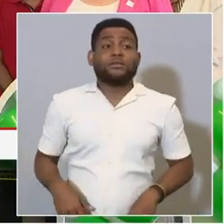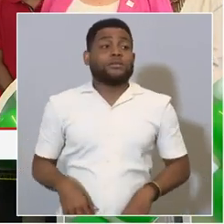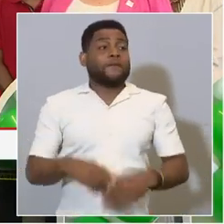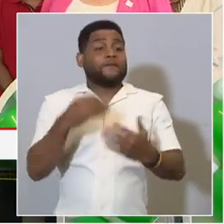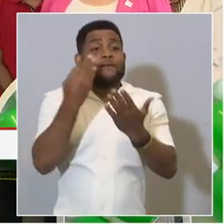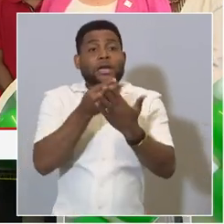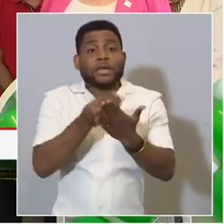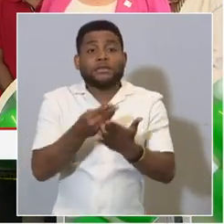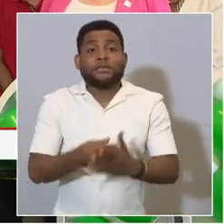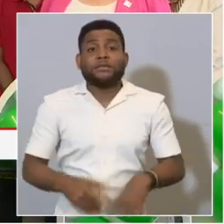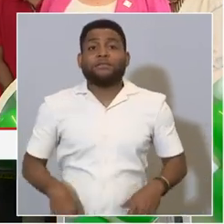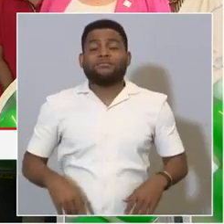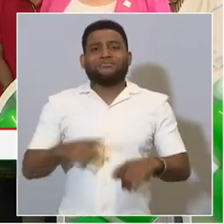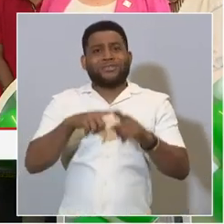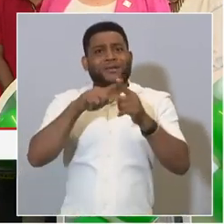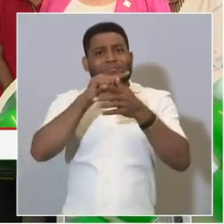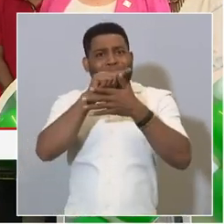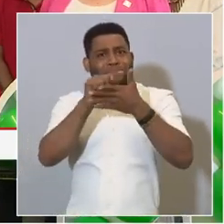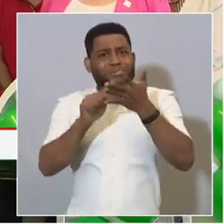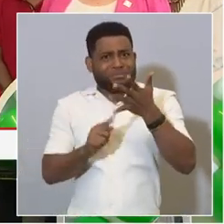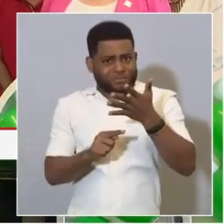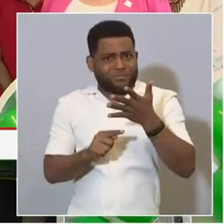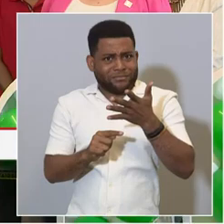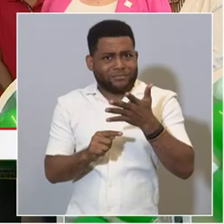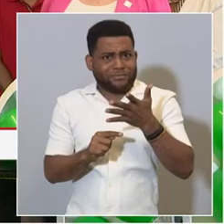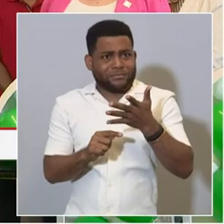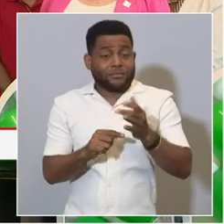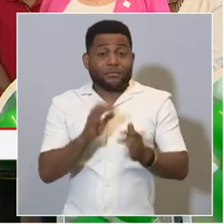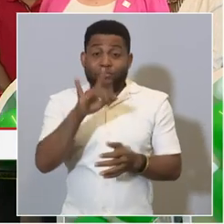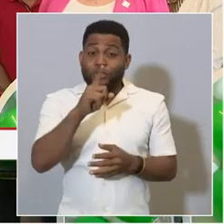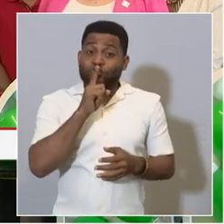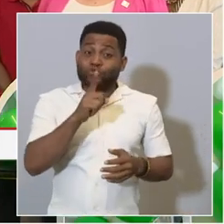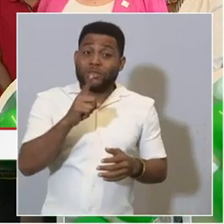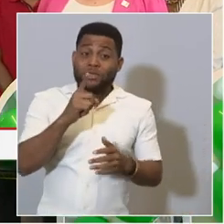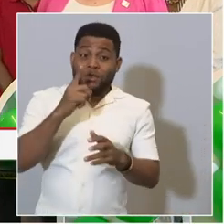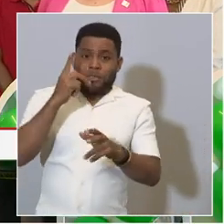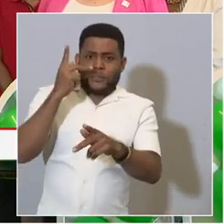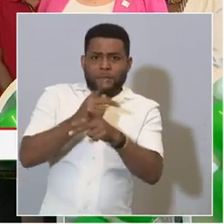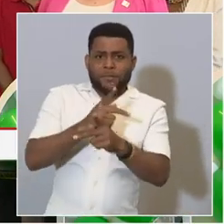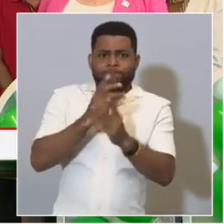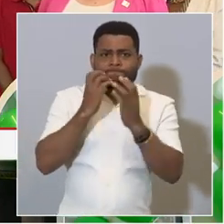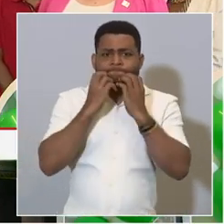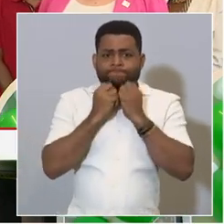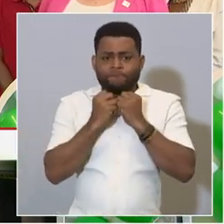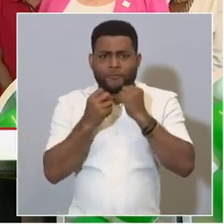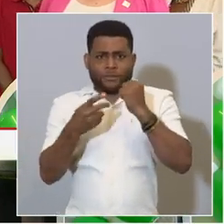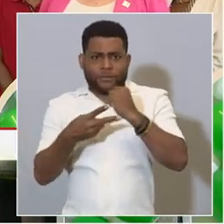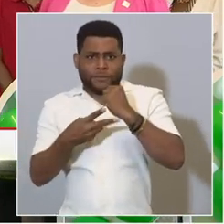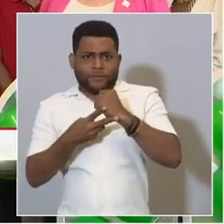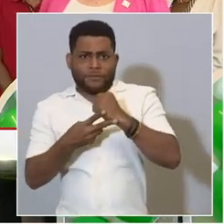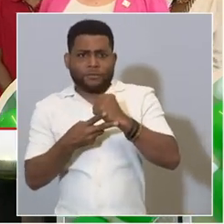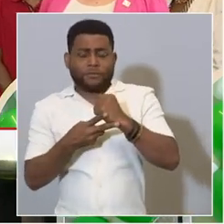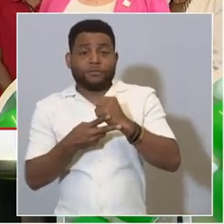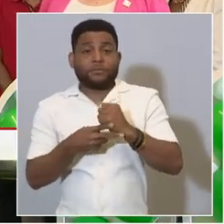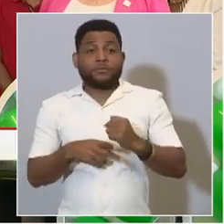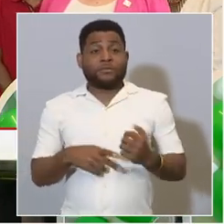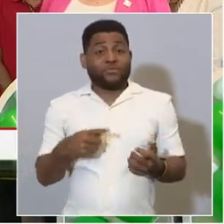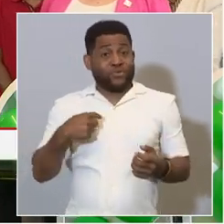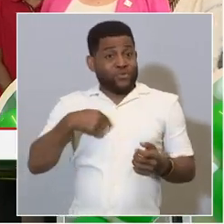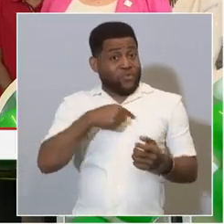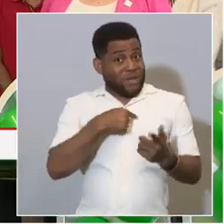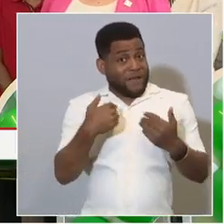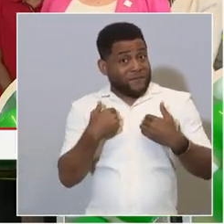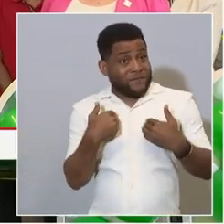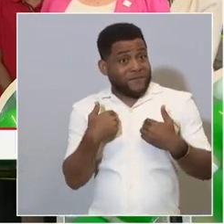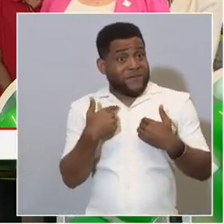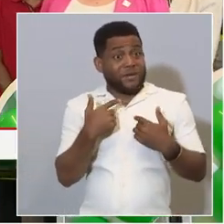produce affordable housing, and also really working on preservation as well. We are the foremost that have, you know, the TOPA program, First